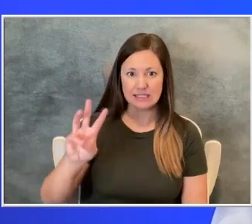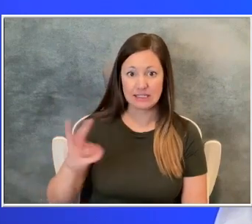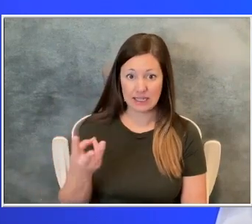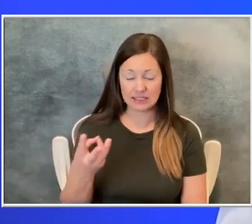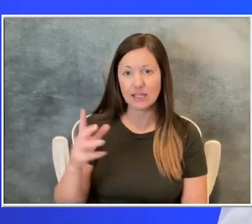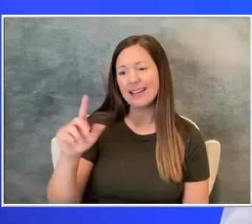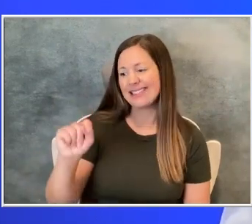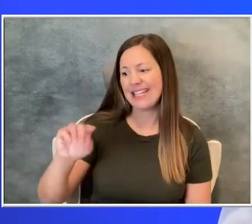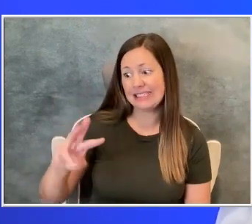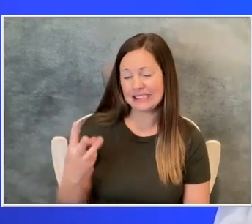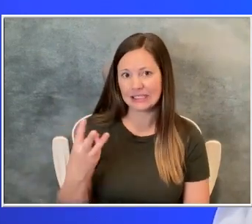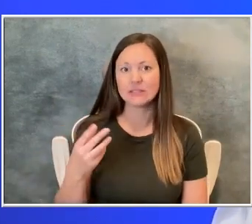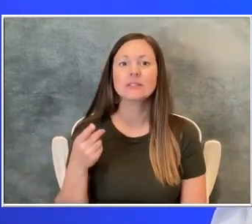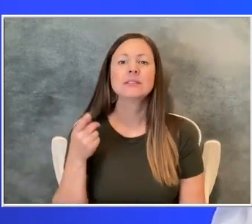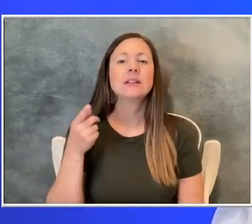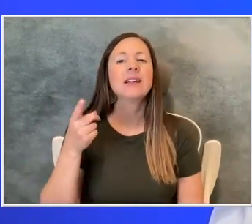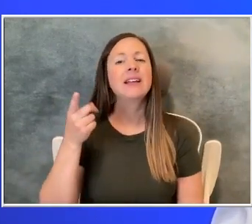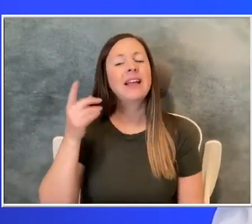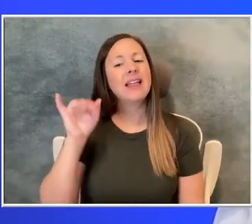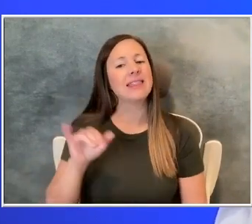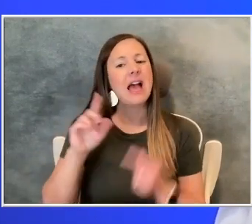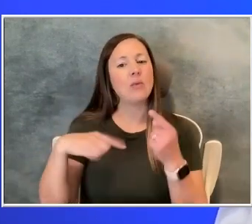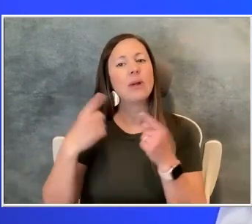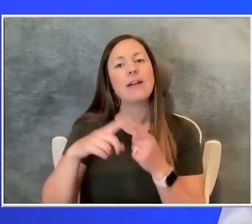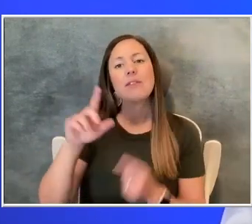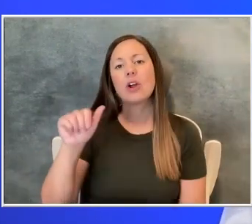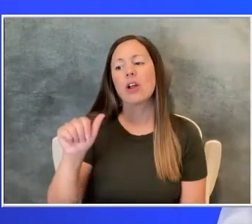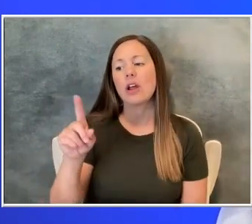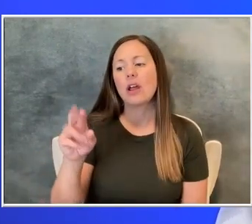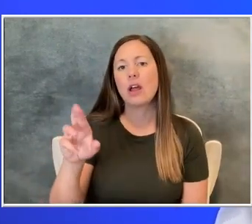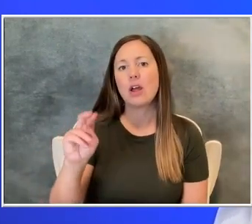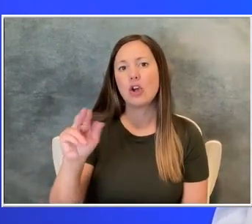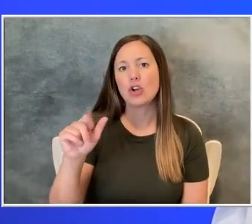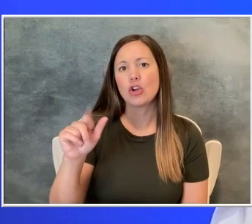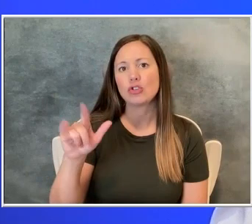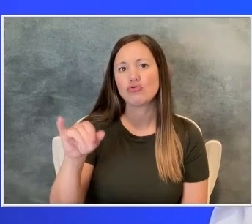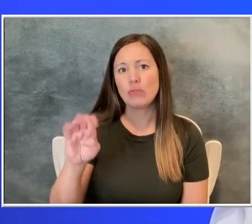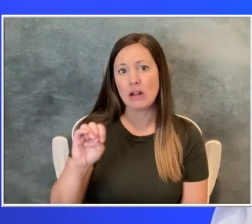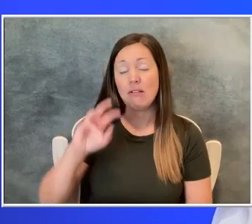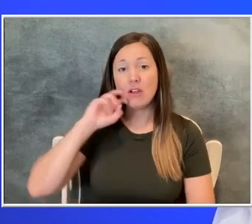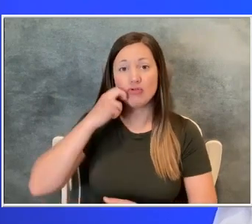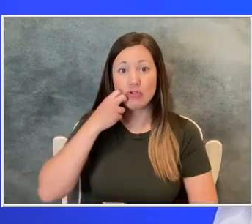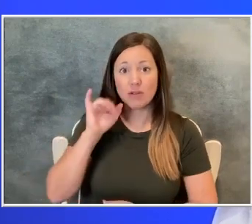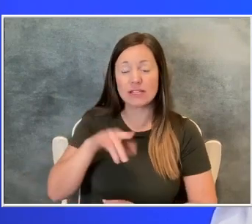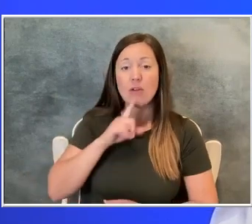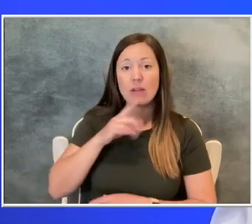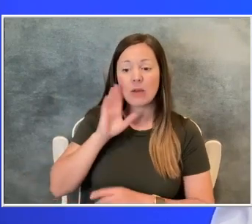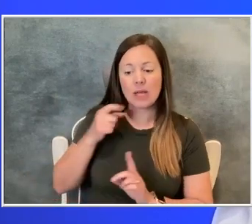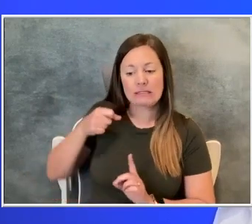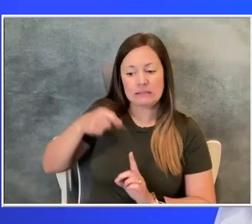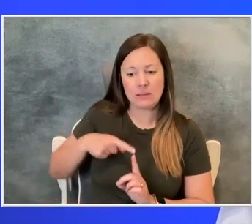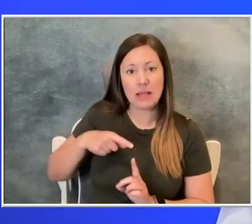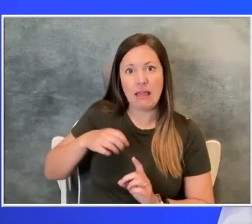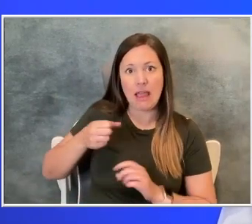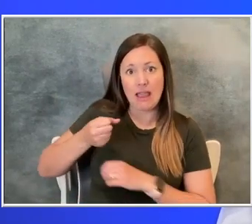think about where the adrenaline nerves that stimulate ejaculation are spared if you're above that